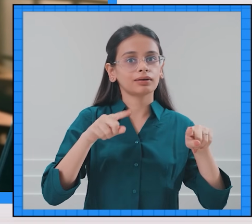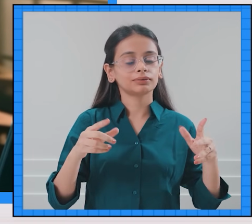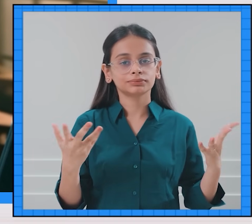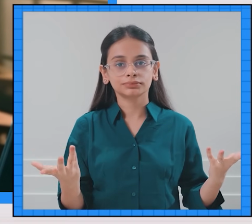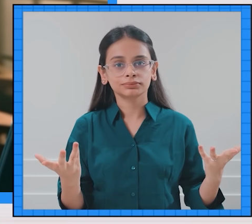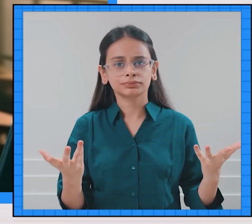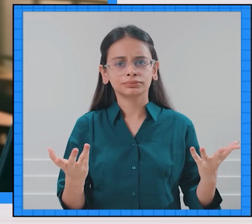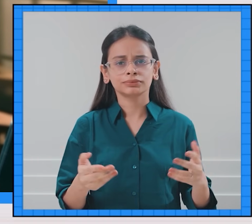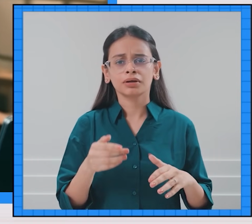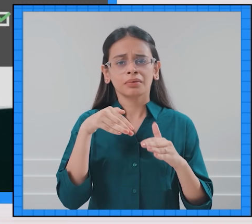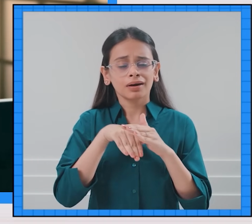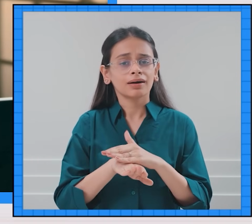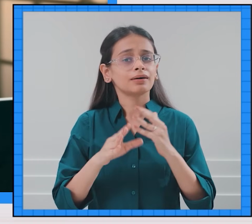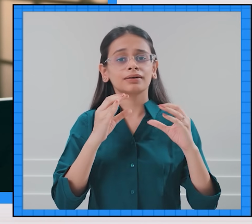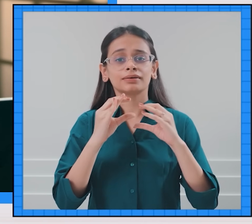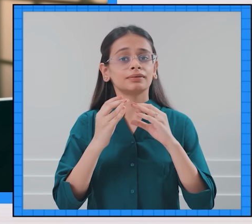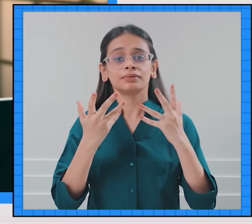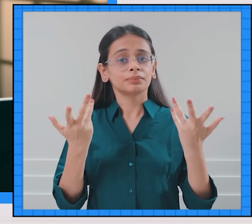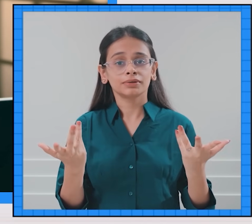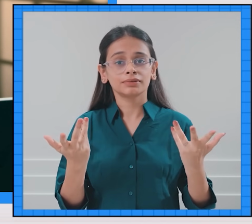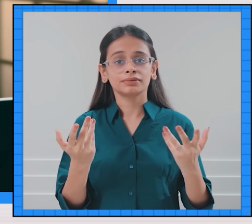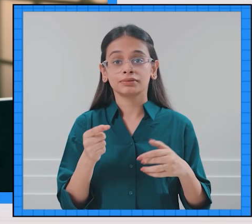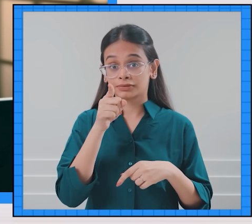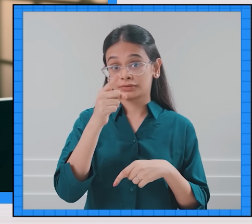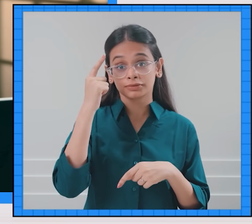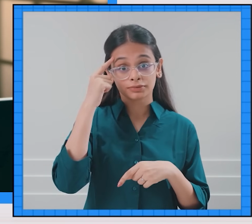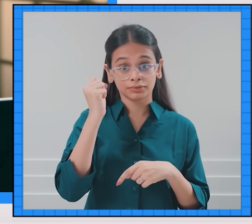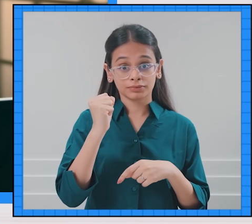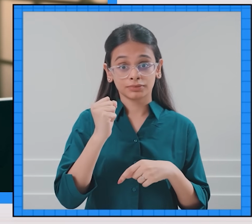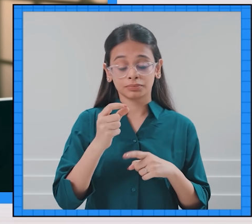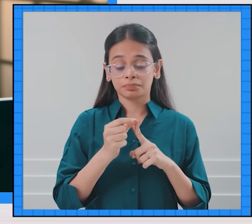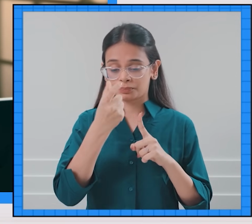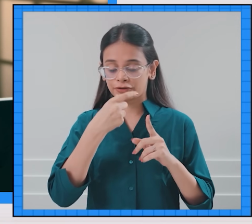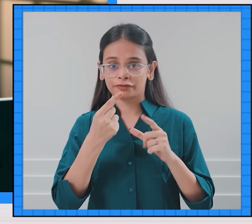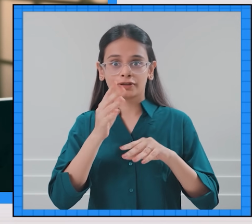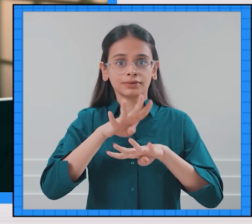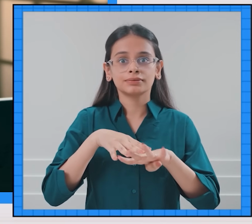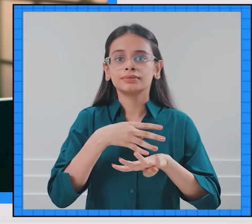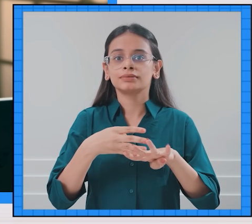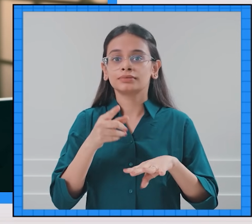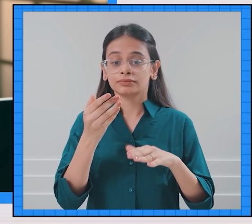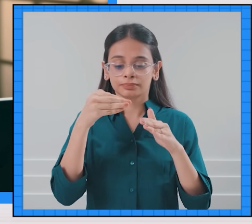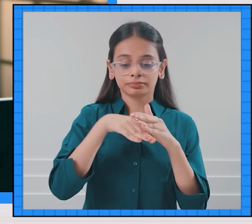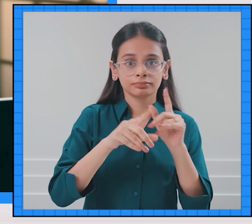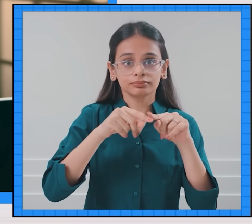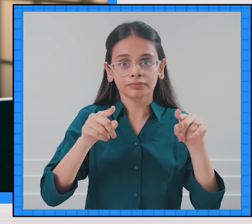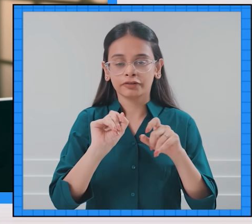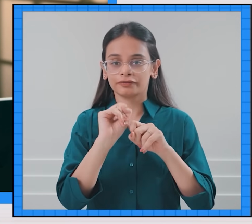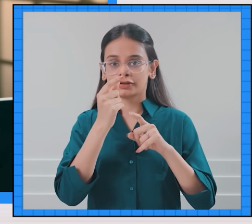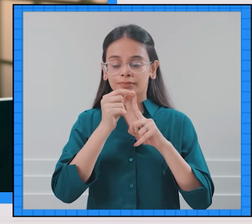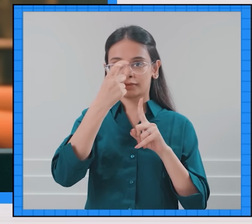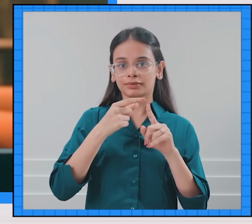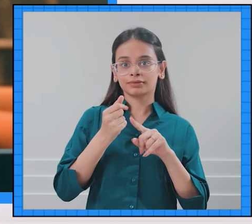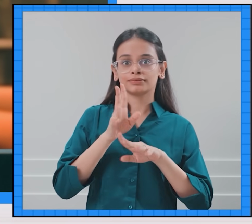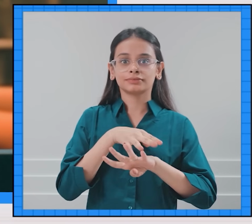derivative products. But the underlying assumption here is that you have your personal finance sorted out even before you get into trading or investing in the